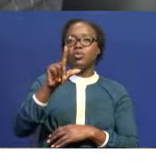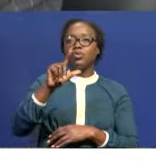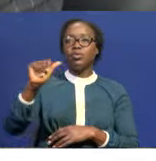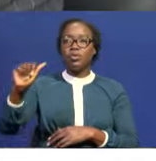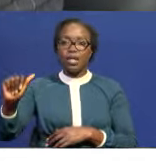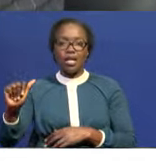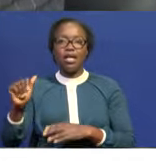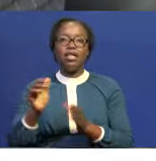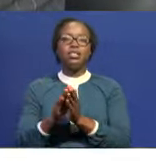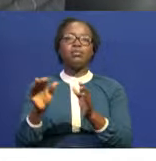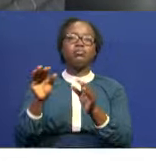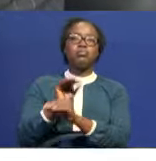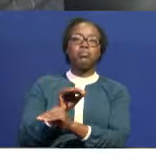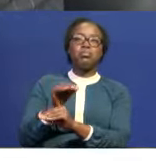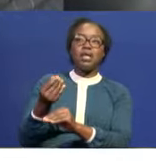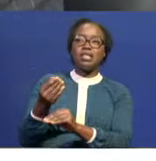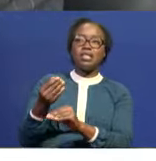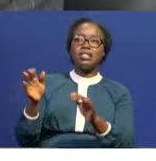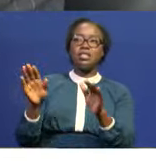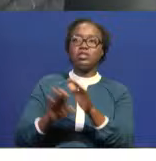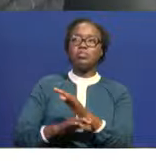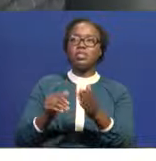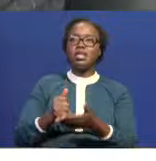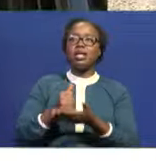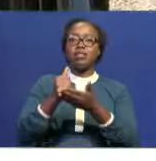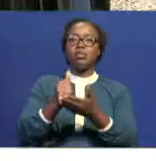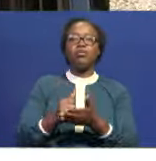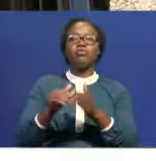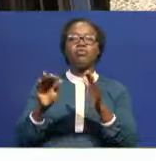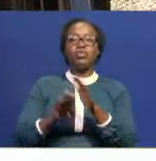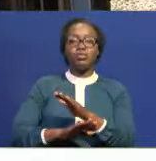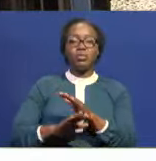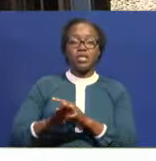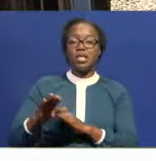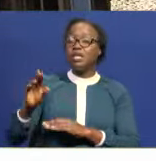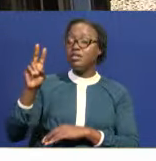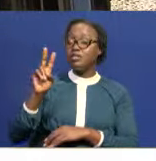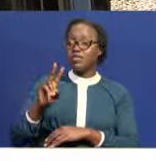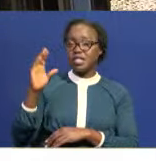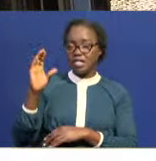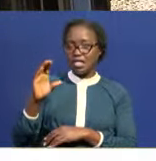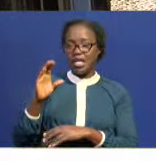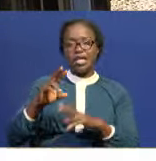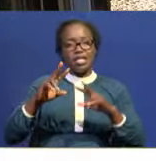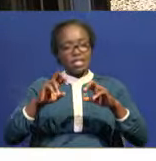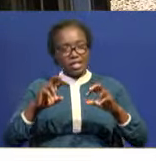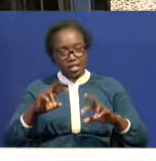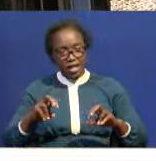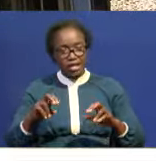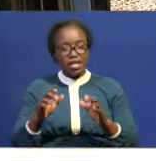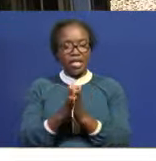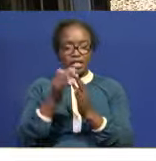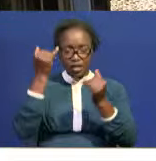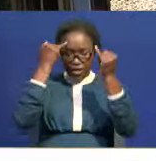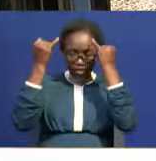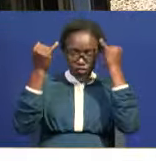Profesa Margaret Hutchinson kama kaimu msaidizi wa naibu chansela anayesimamia masuala ya utafiti na uvumbuzi.